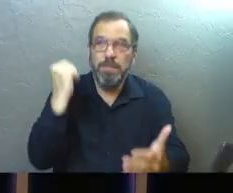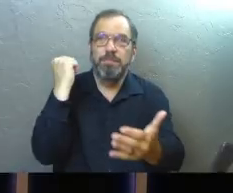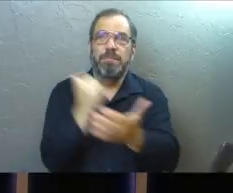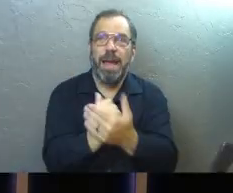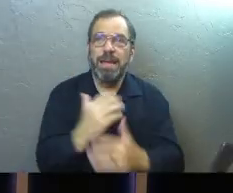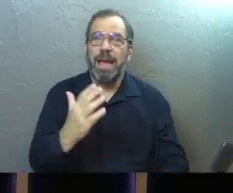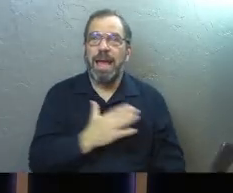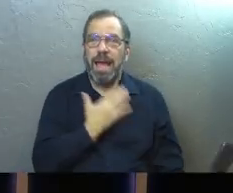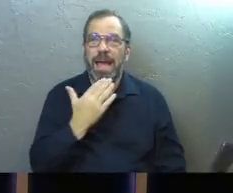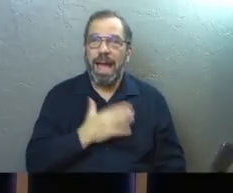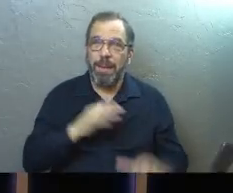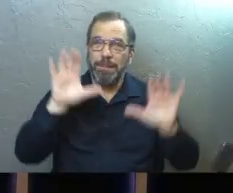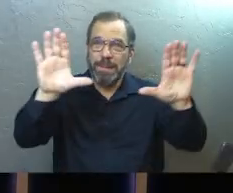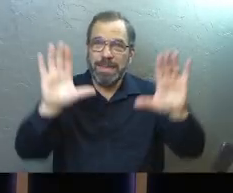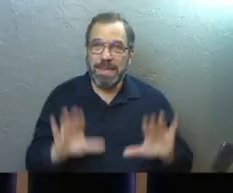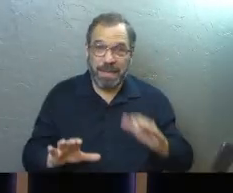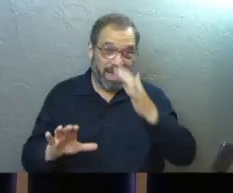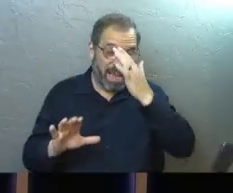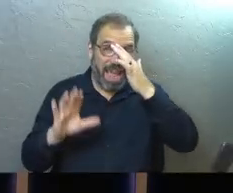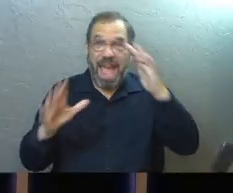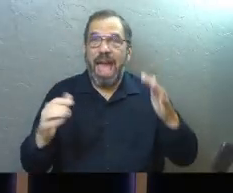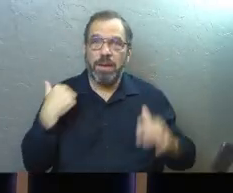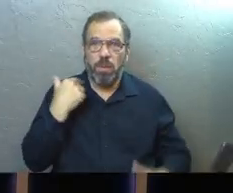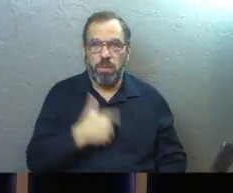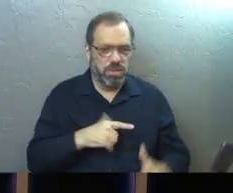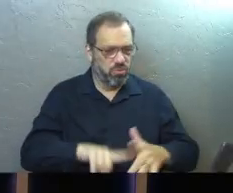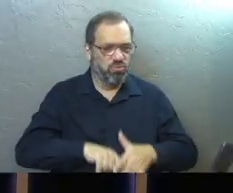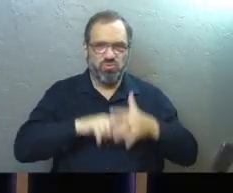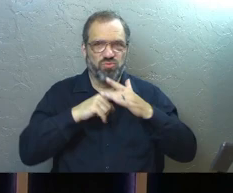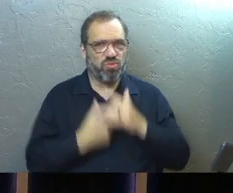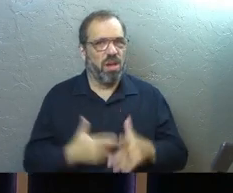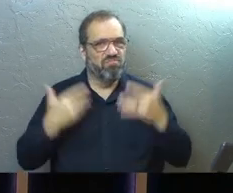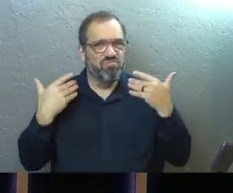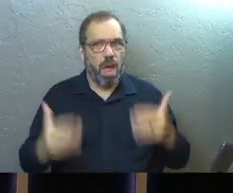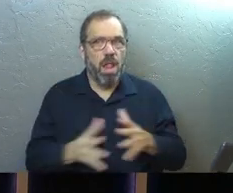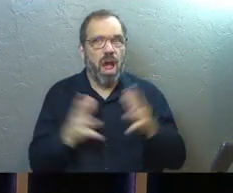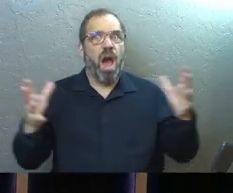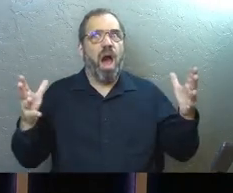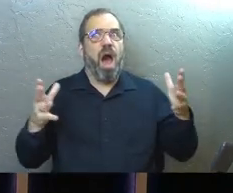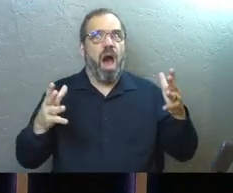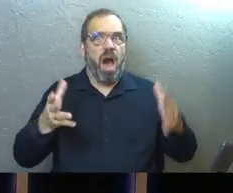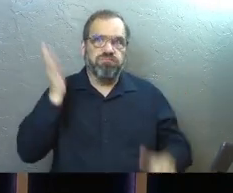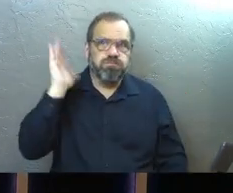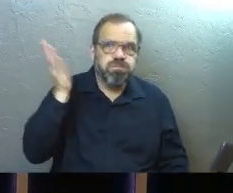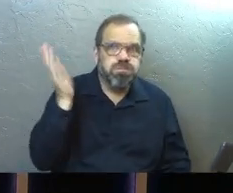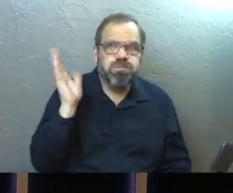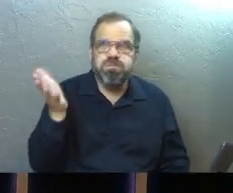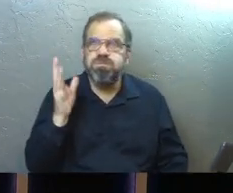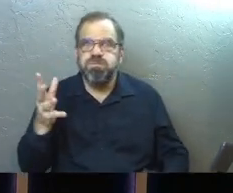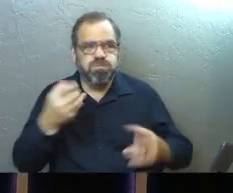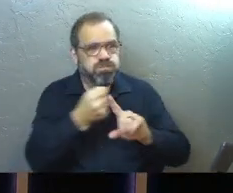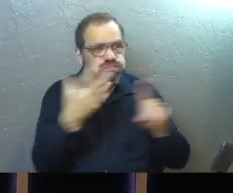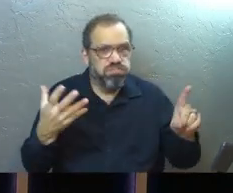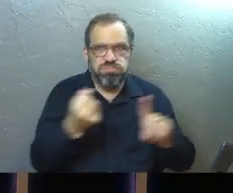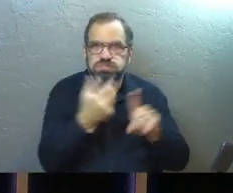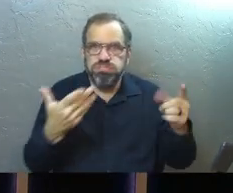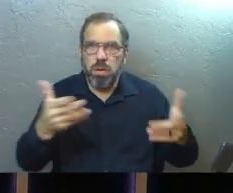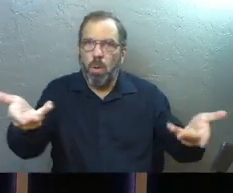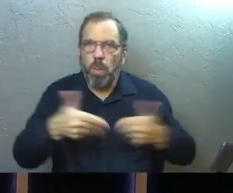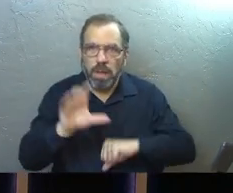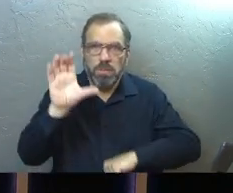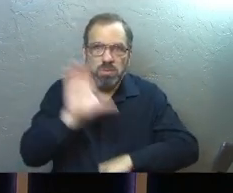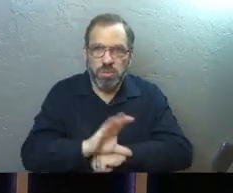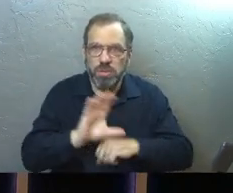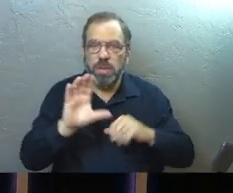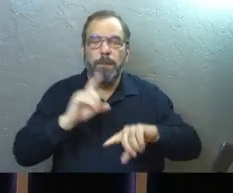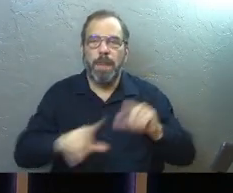Amen. Happy Sunday to you. And we're going to dive right in because we got a lot of material to cover. Welcome to church and